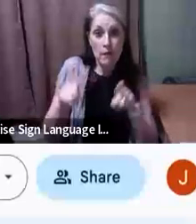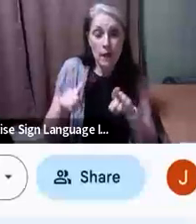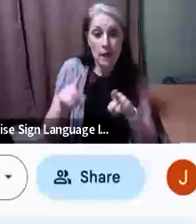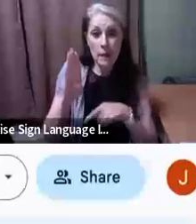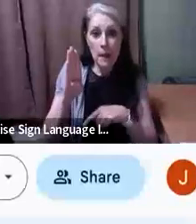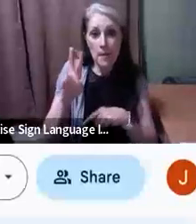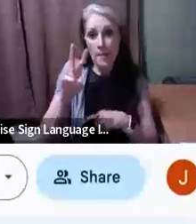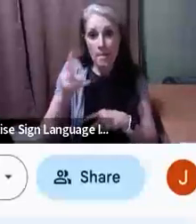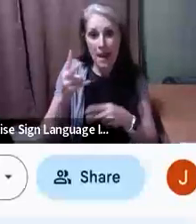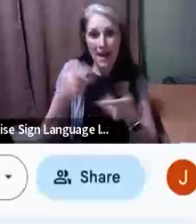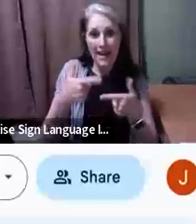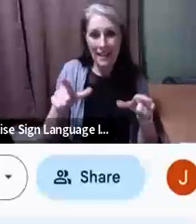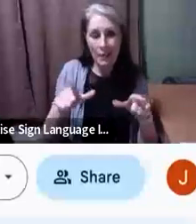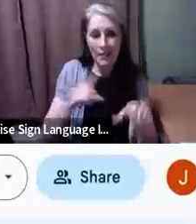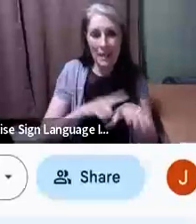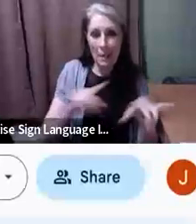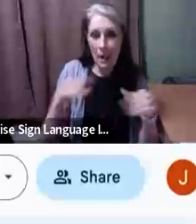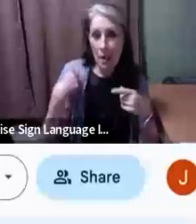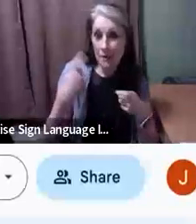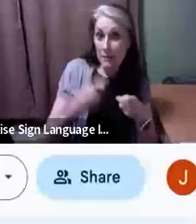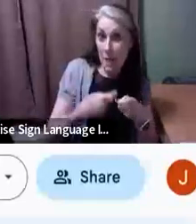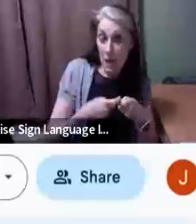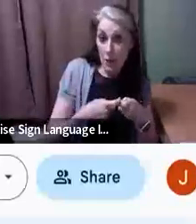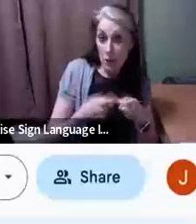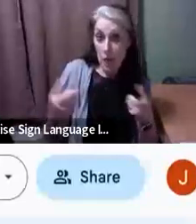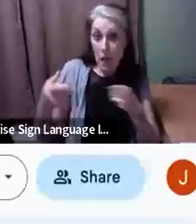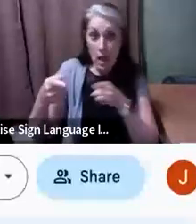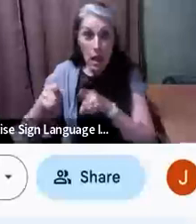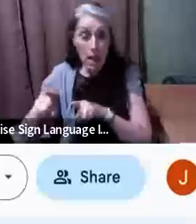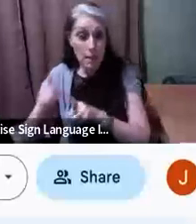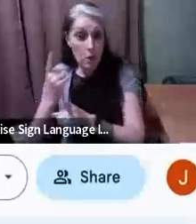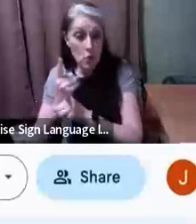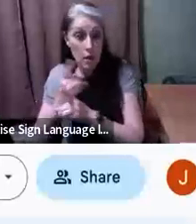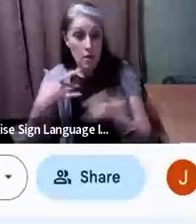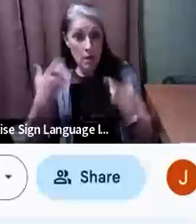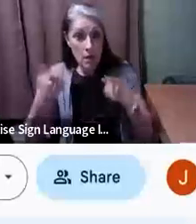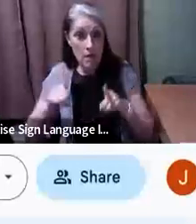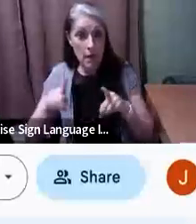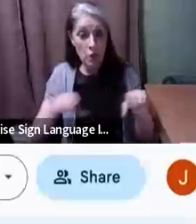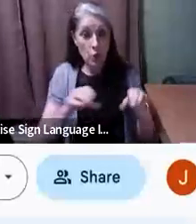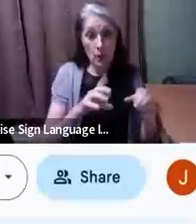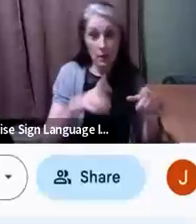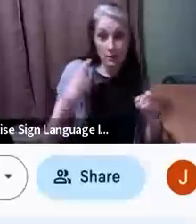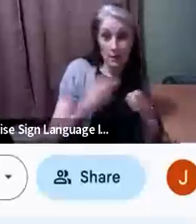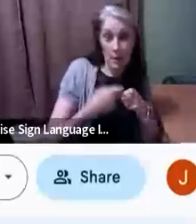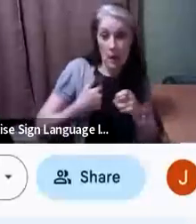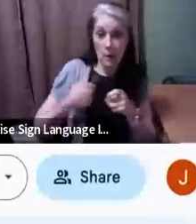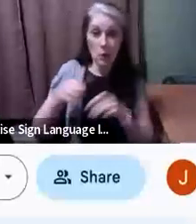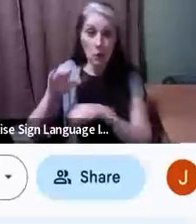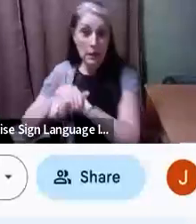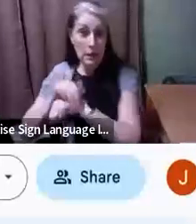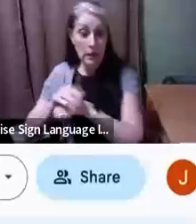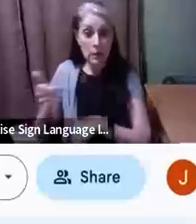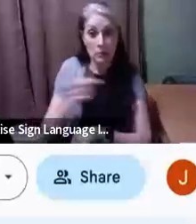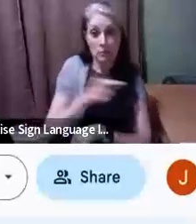with simultaneous Spanish happening, right? So that the event, someone here would be doing Spanish and I would be doing English, we would be doing